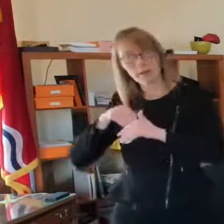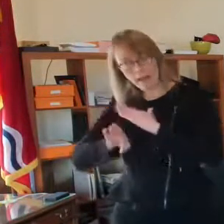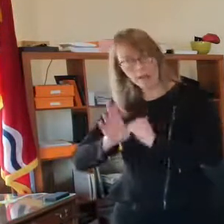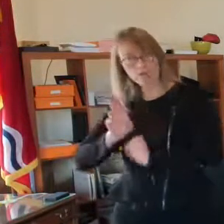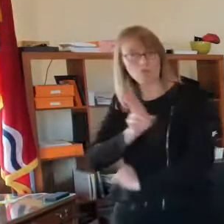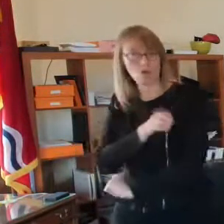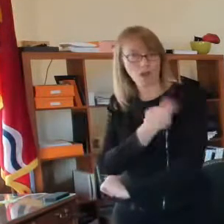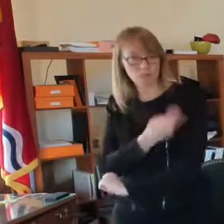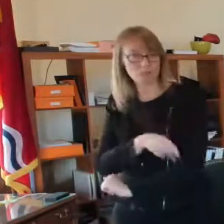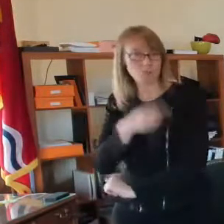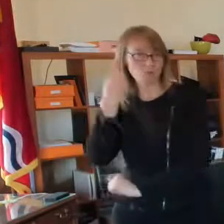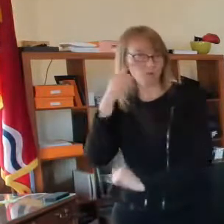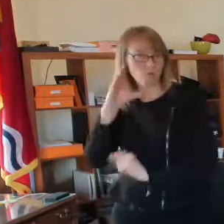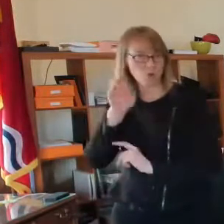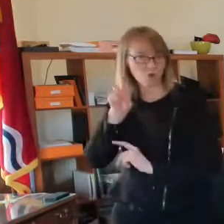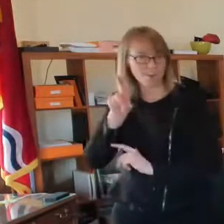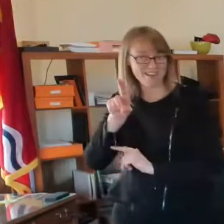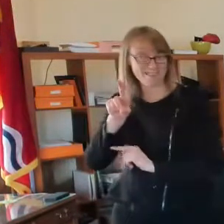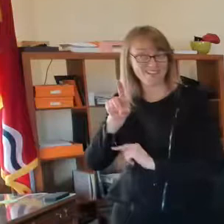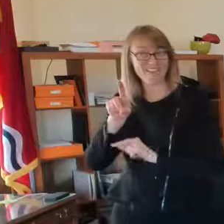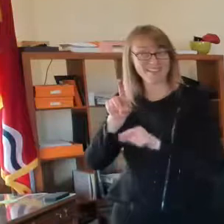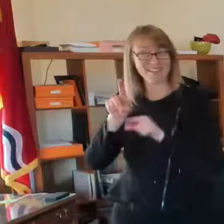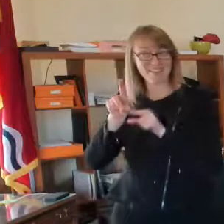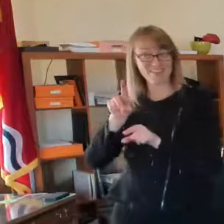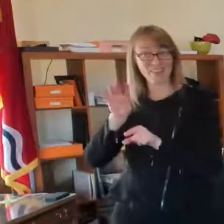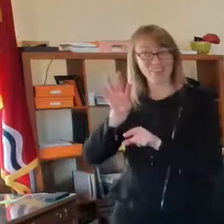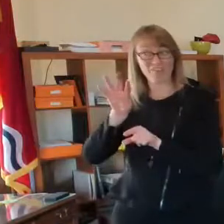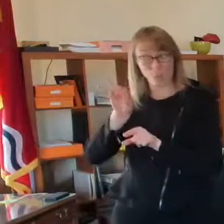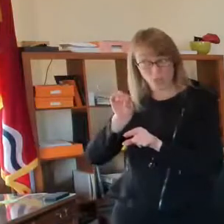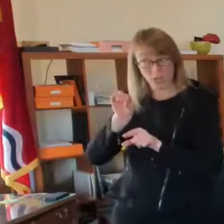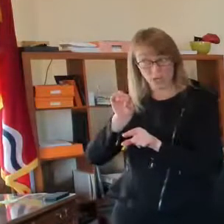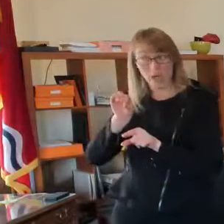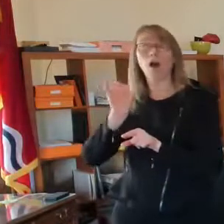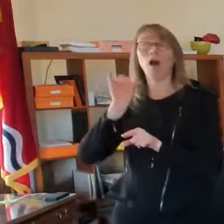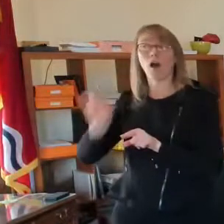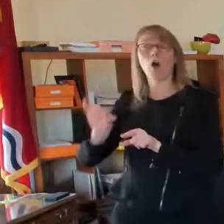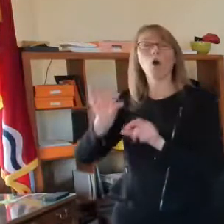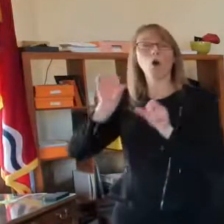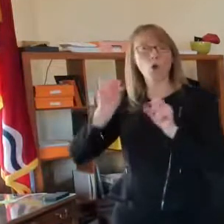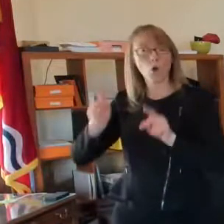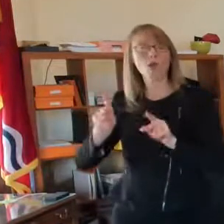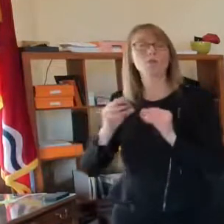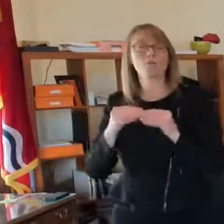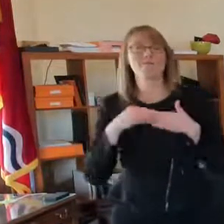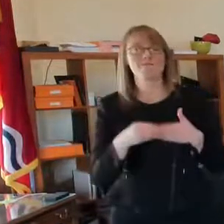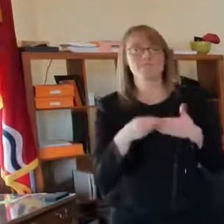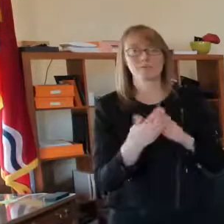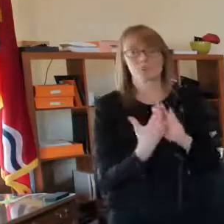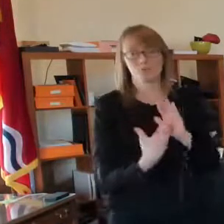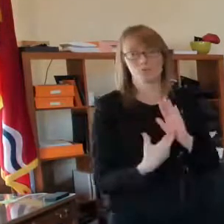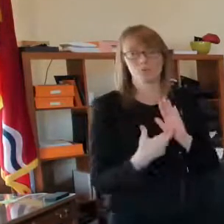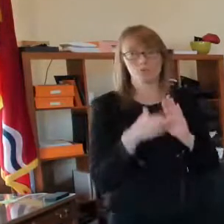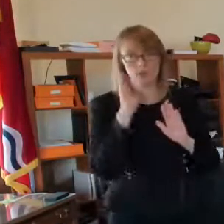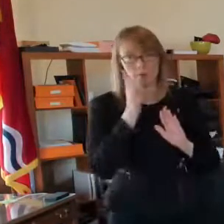when we would begin to lift restrictions again. To give you some perspective, I think I have this here.